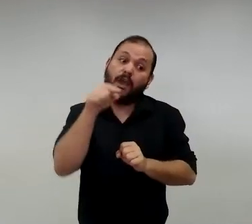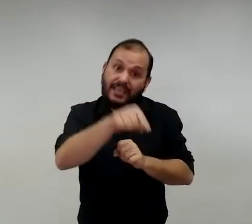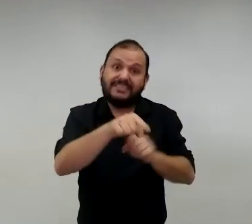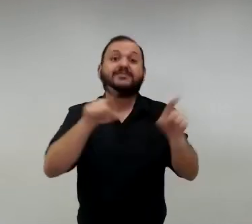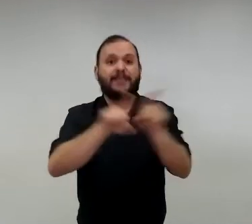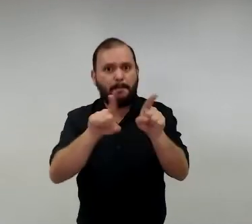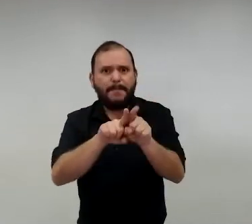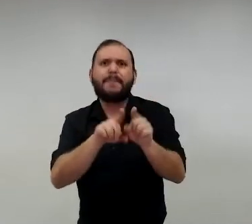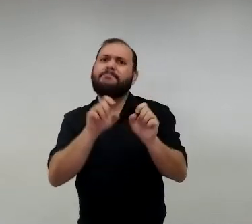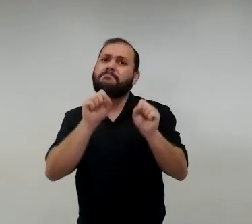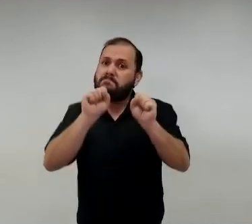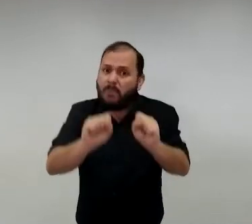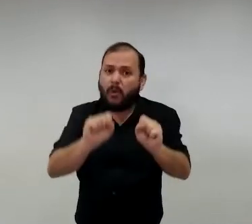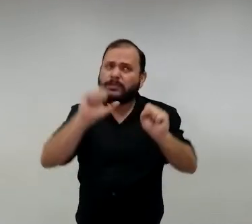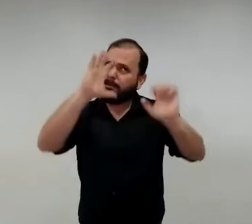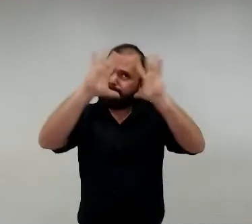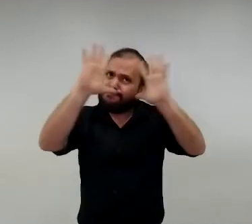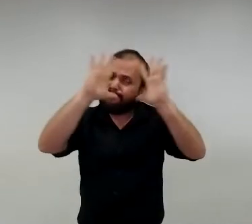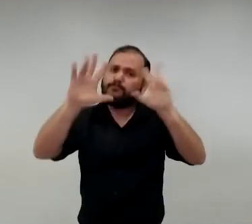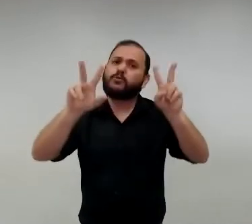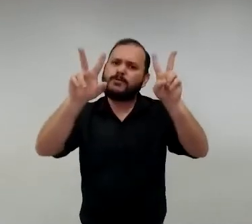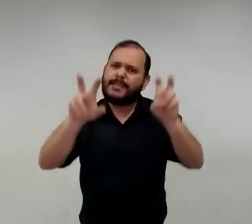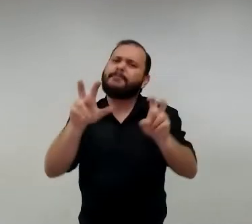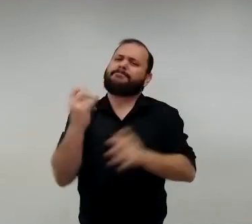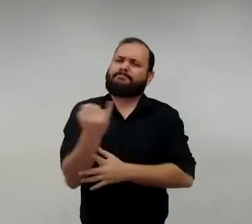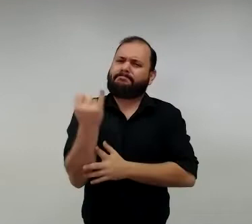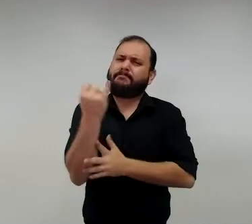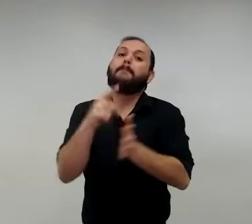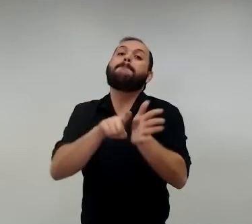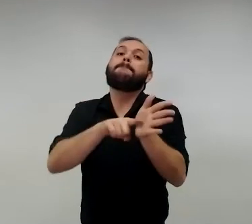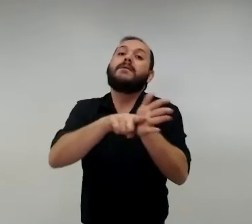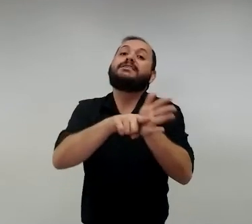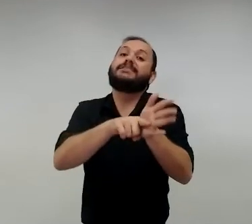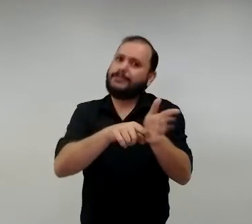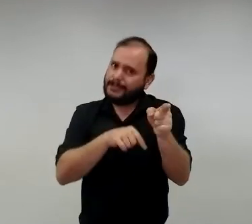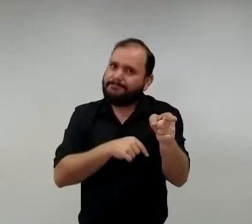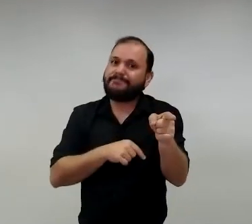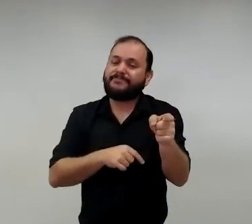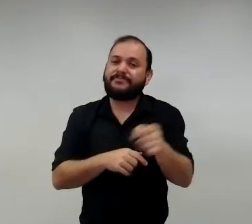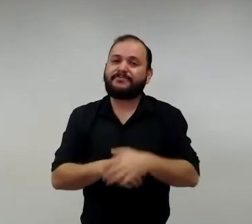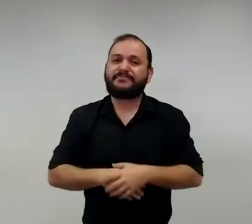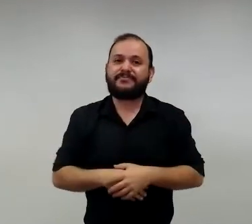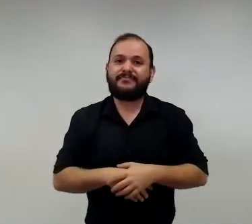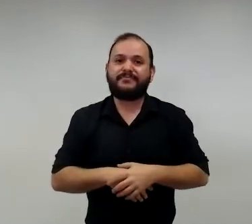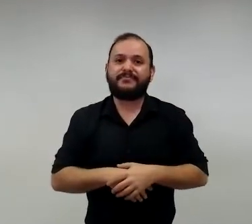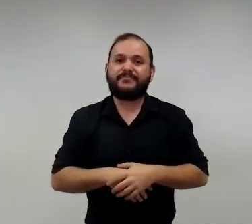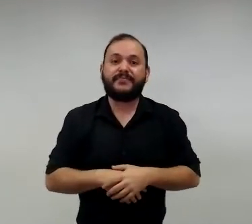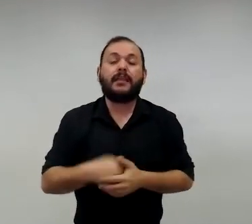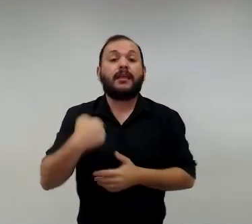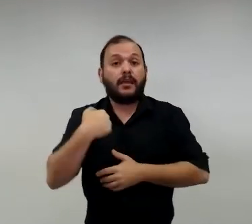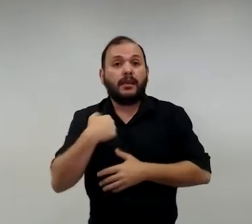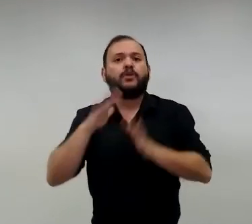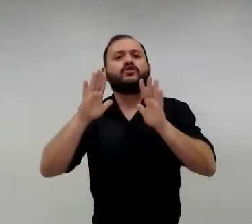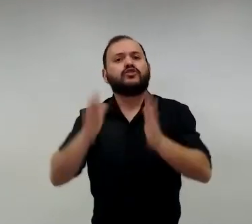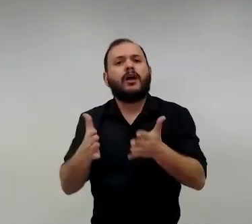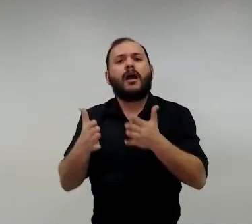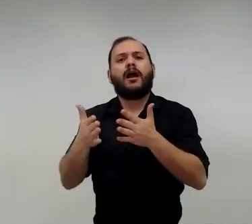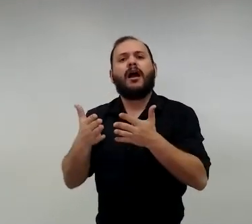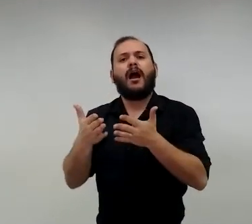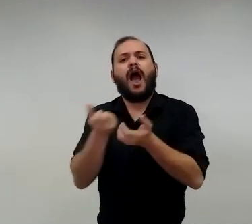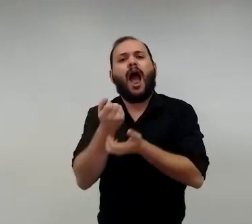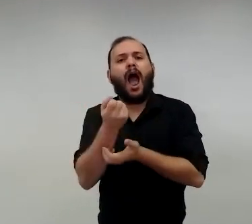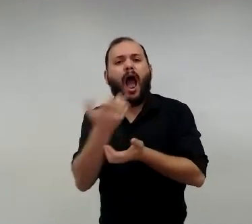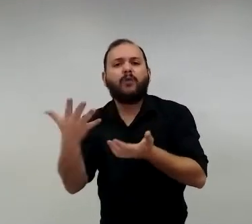Also, in sign language interpreting, training programs, and I've read this in a number of pieces